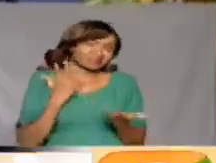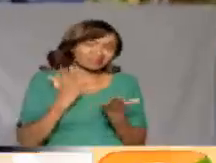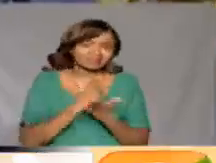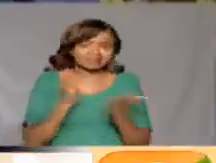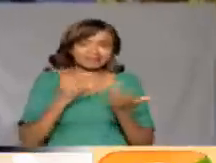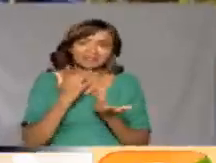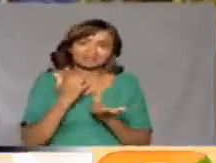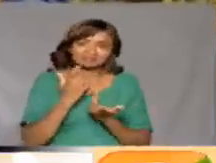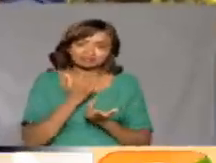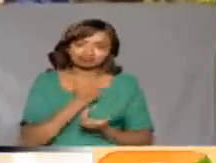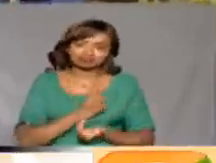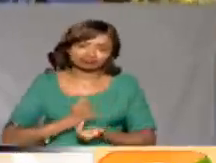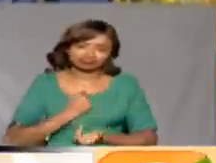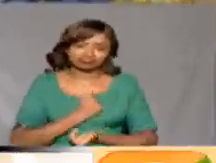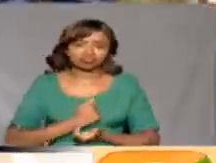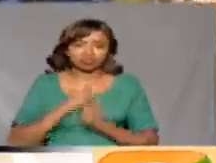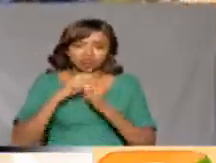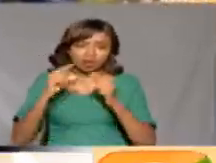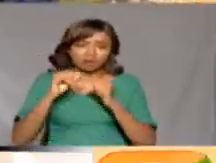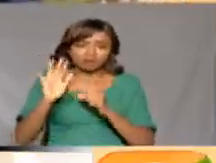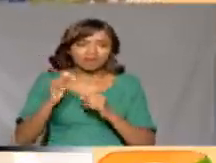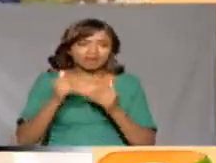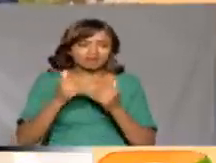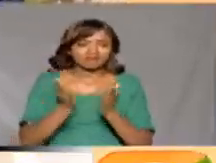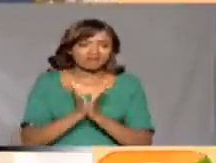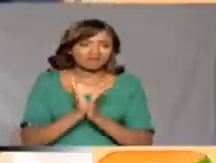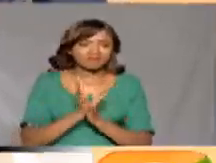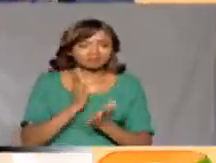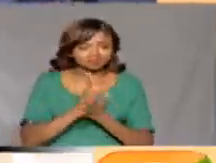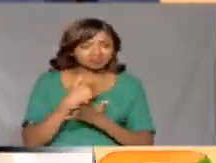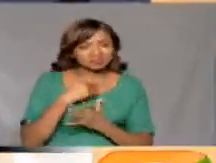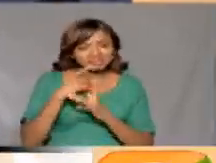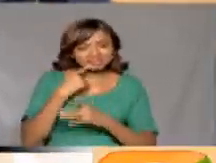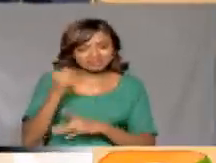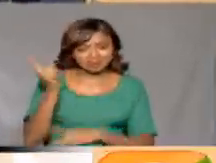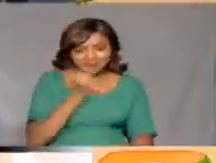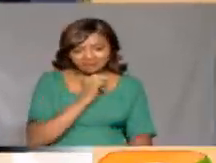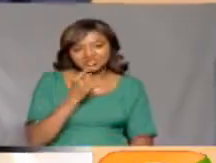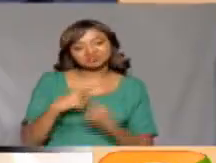condolence message to his family. I have done this before,